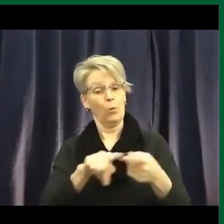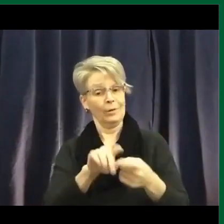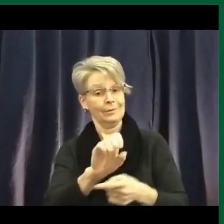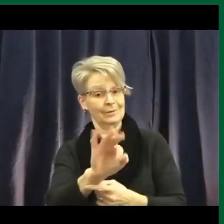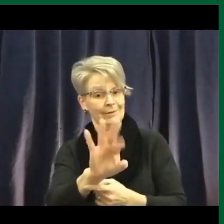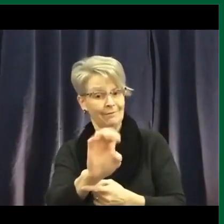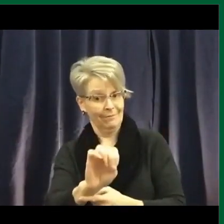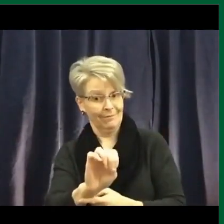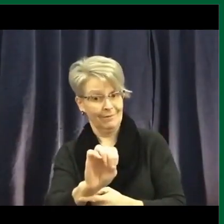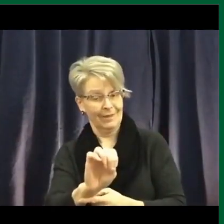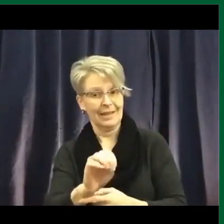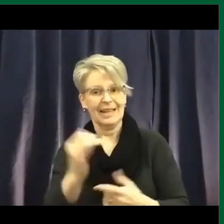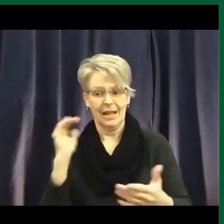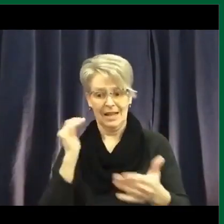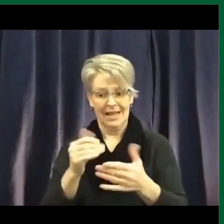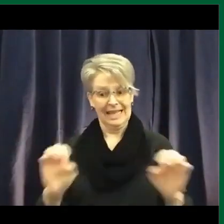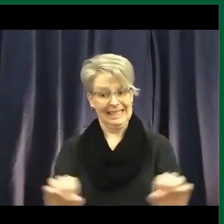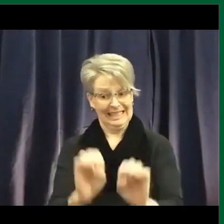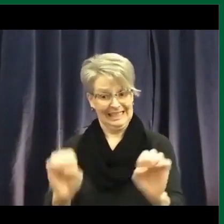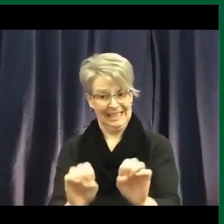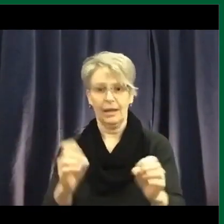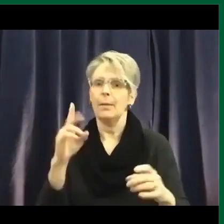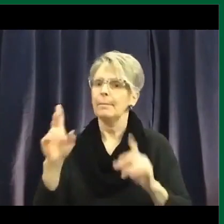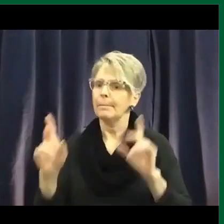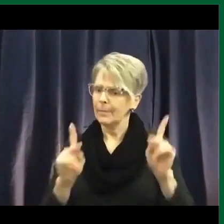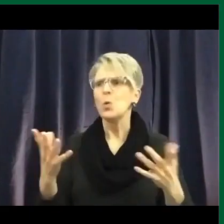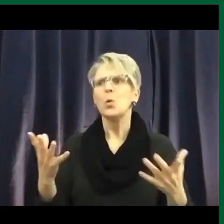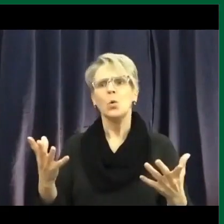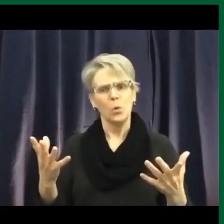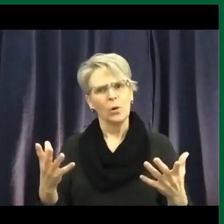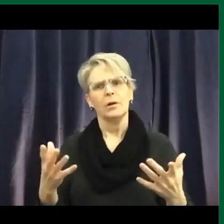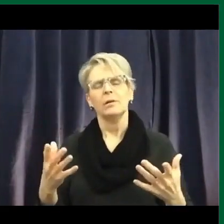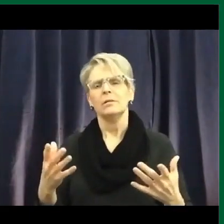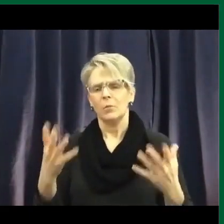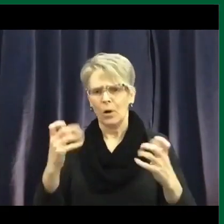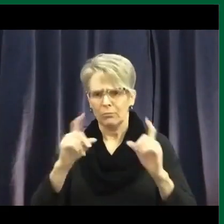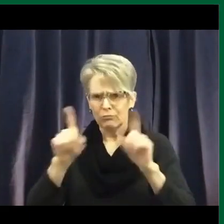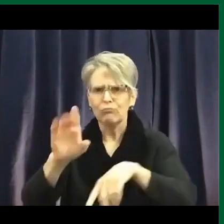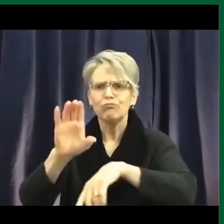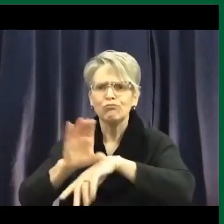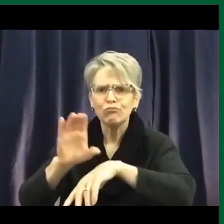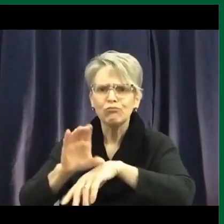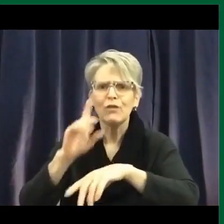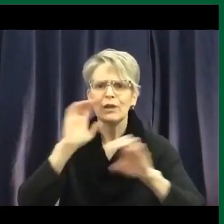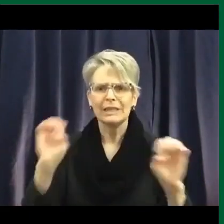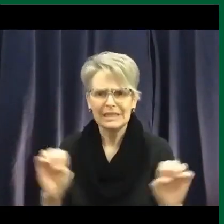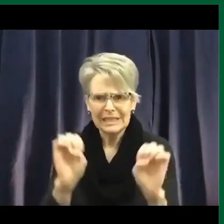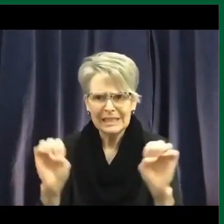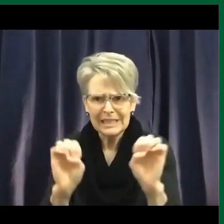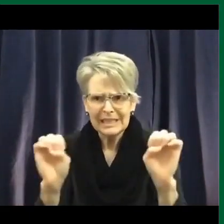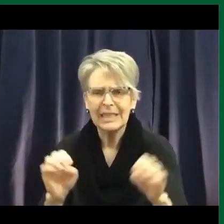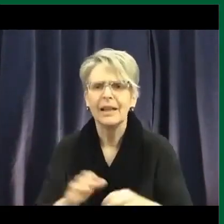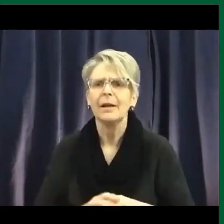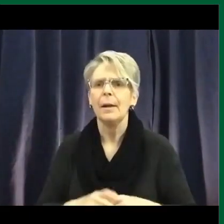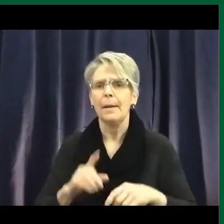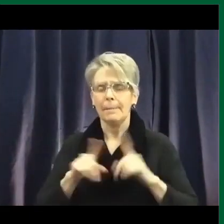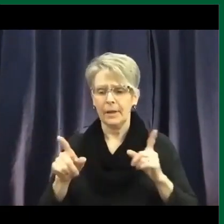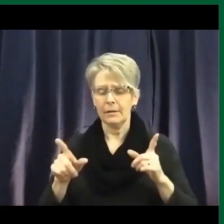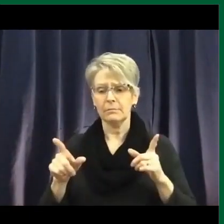With Easter coming, I think that's important for many people for Easter services. But again, the ROSC guidelines are